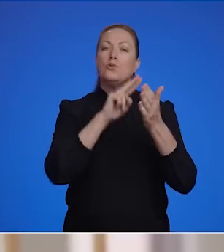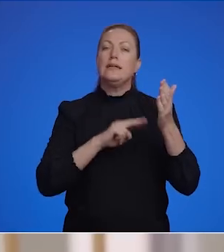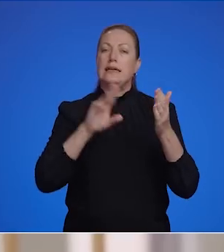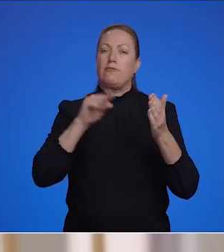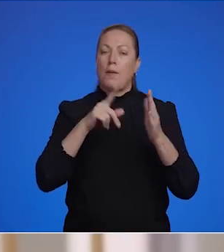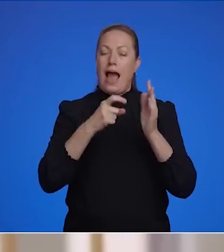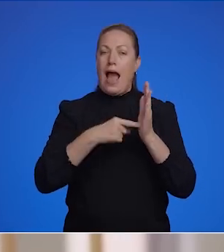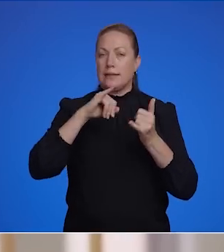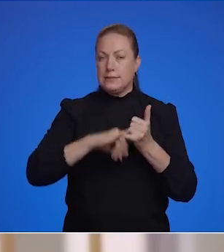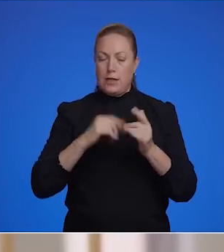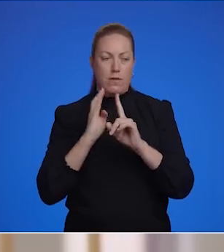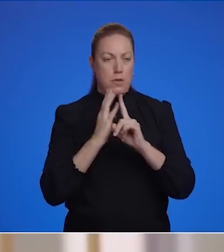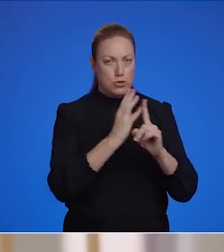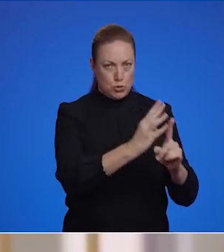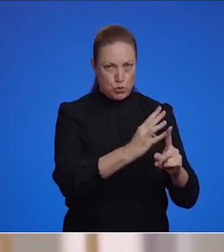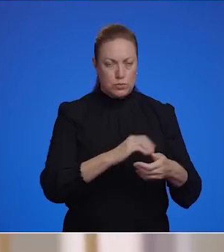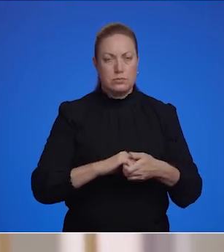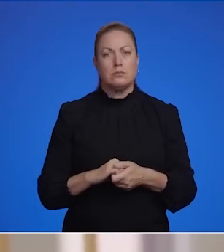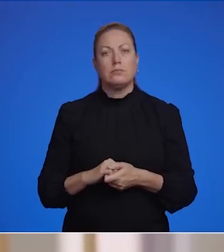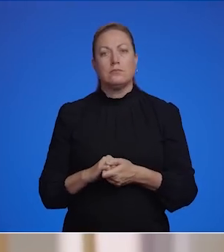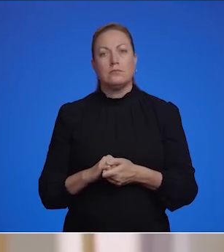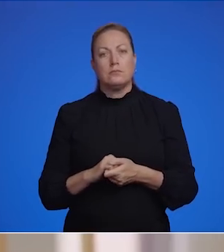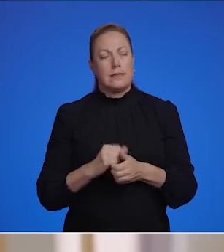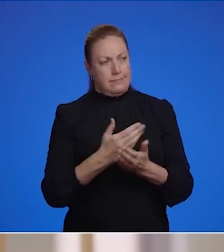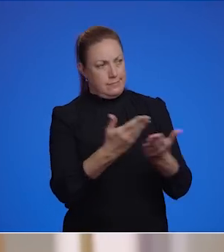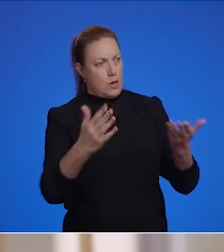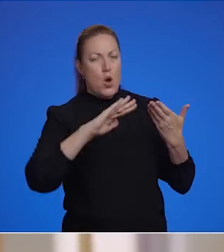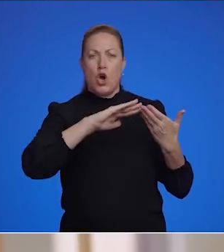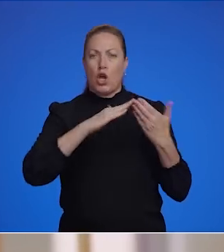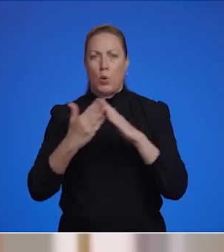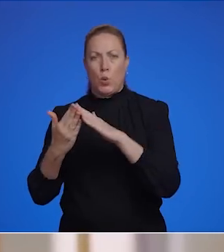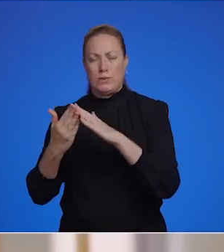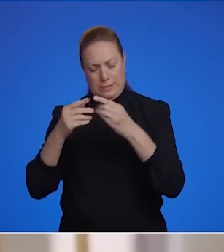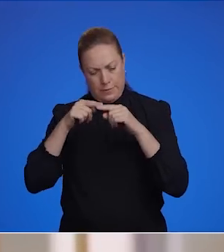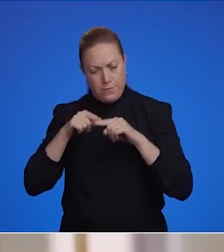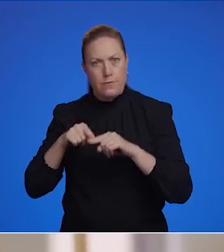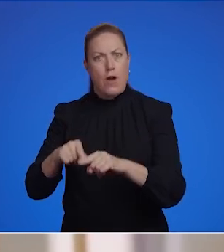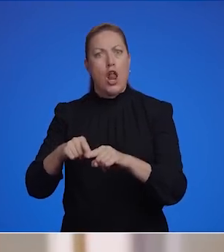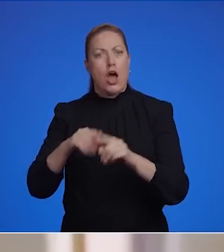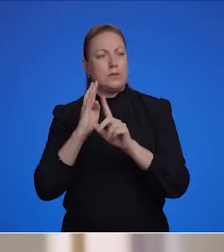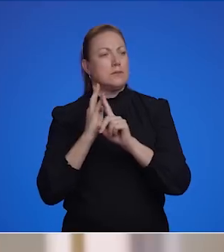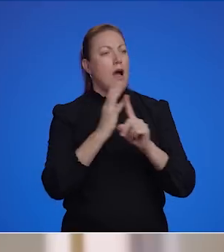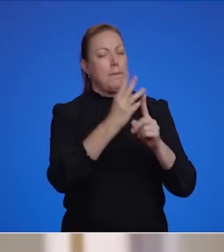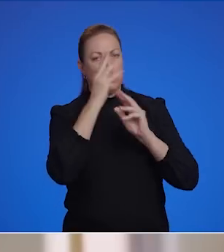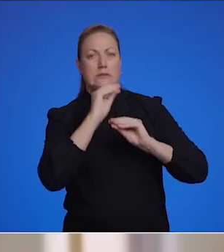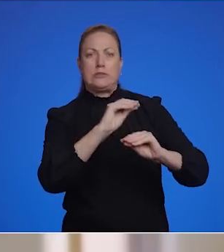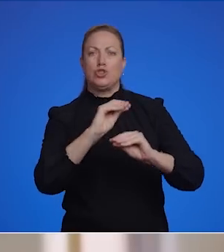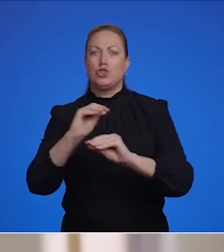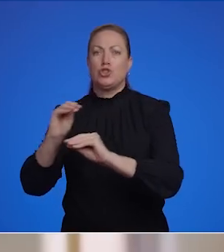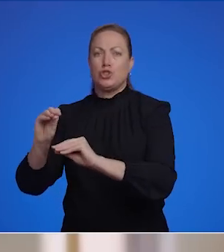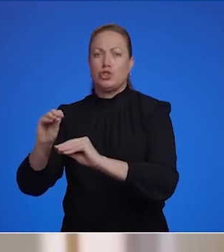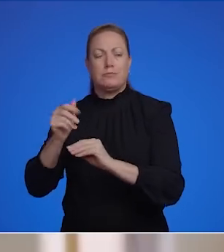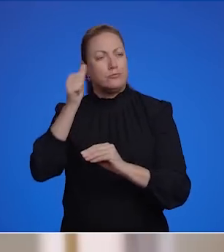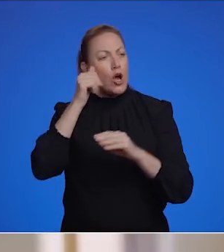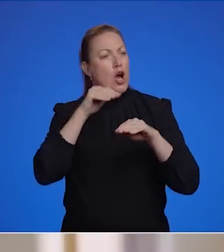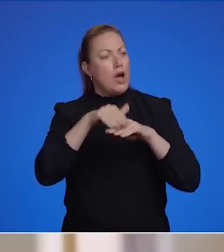A reading from the Acts of the Apostles. The whole community remained faithful to the teaching of the apostles, to the brotherhood,